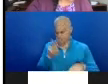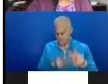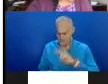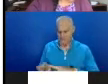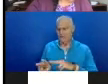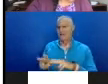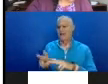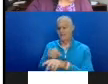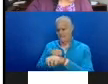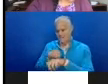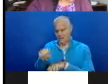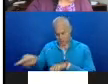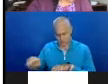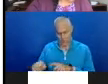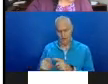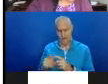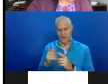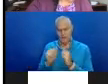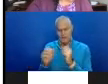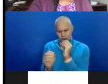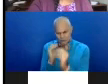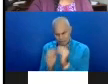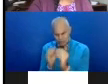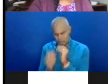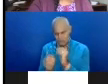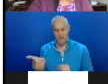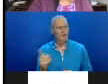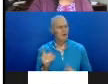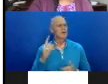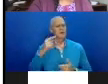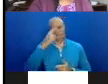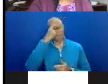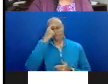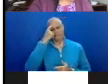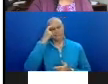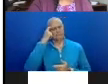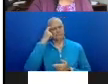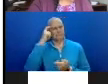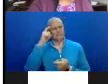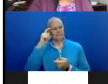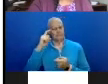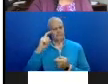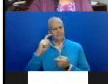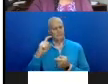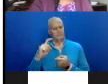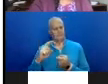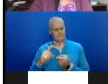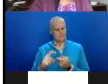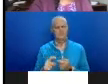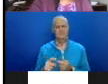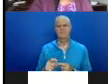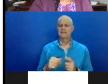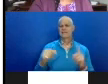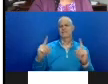the effects, which part of the film is documented. So that's just a bit of a snapshot